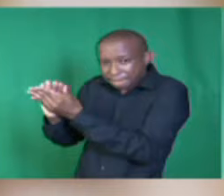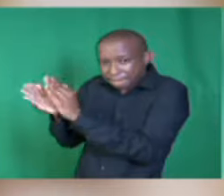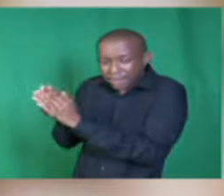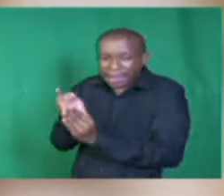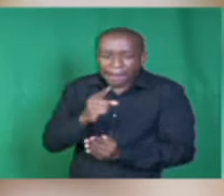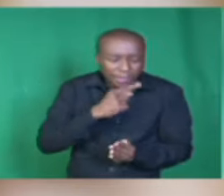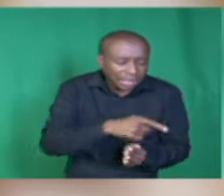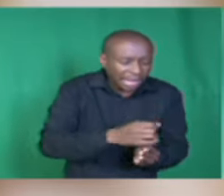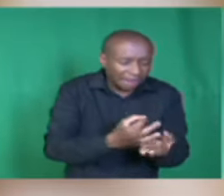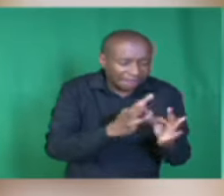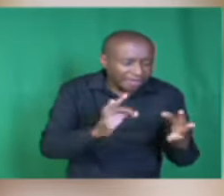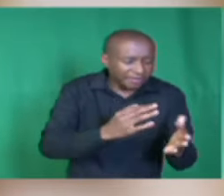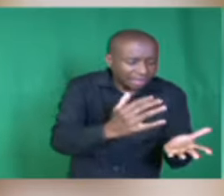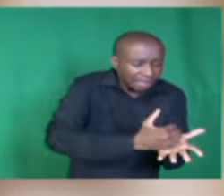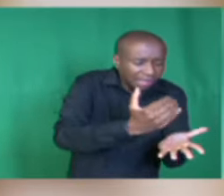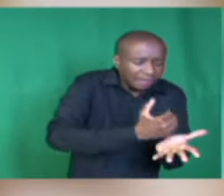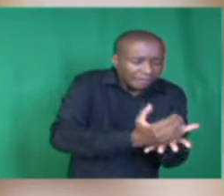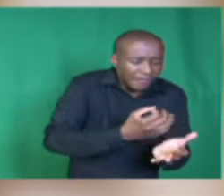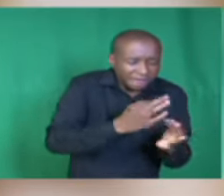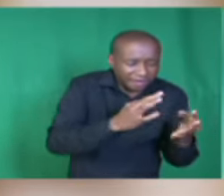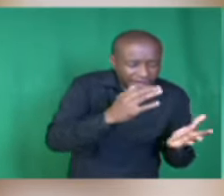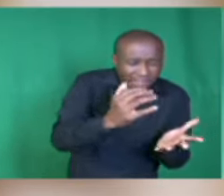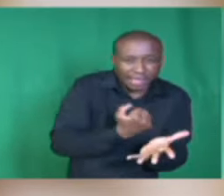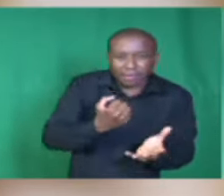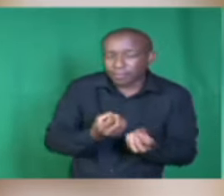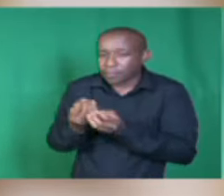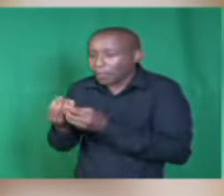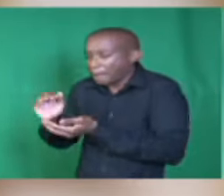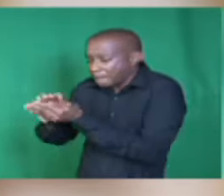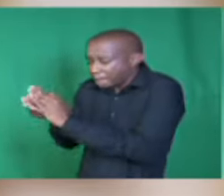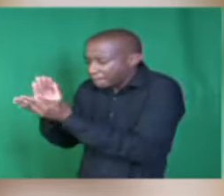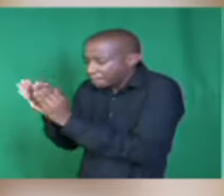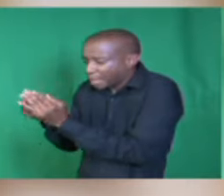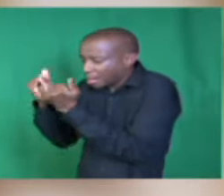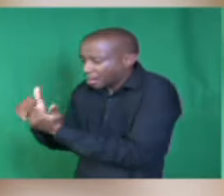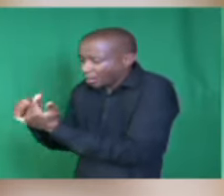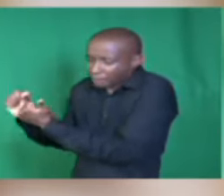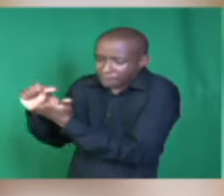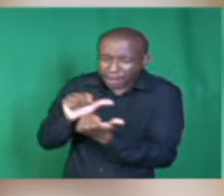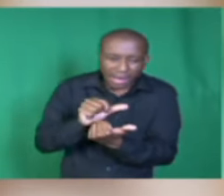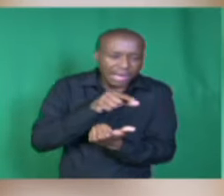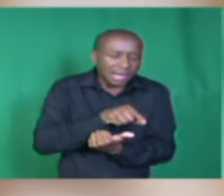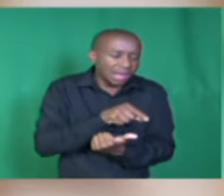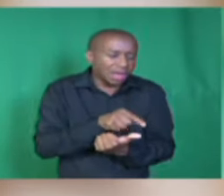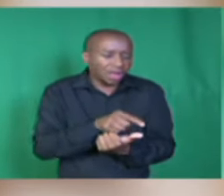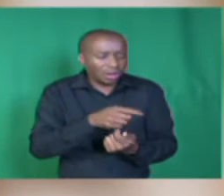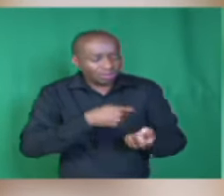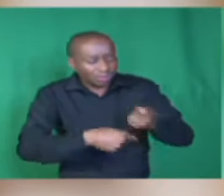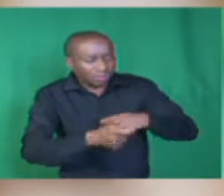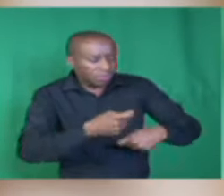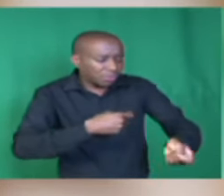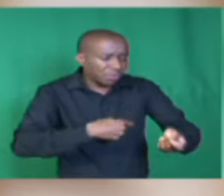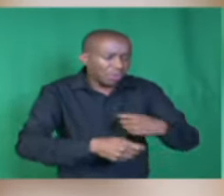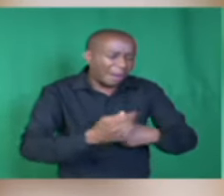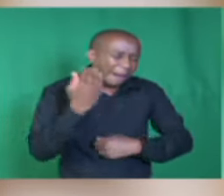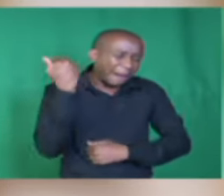for almost free. But when they come to sell it back to Africa, then they will sell this at for very